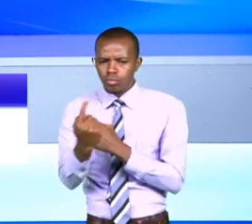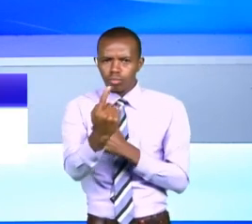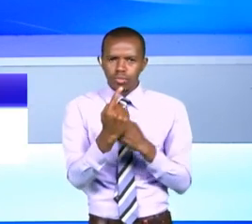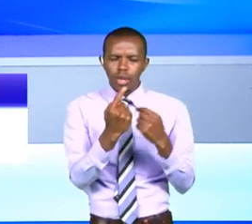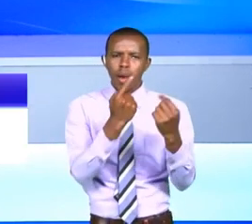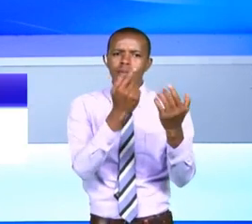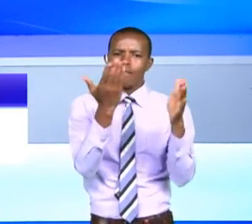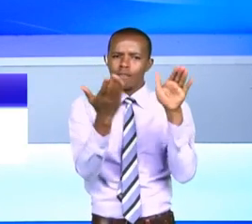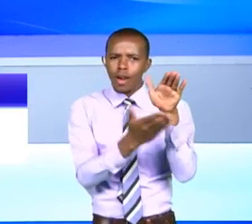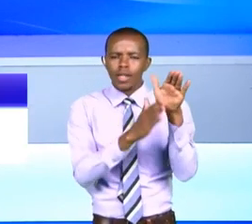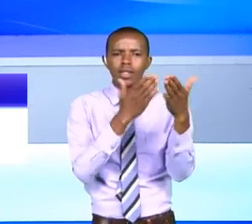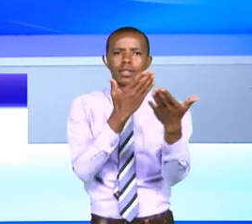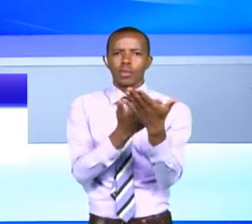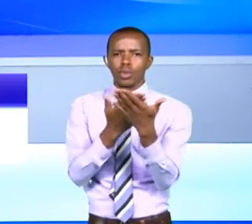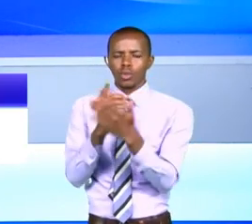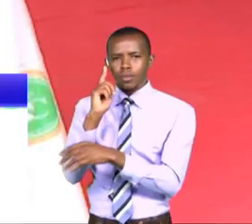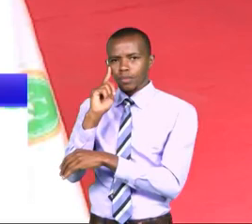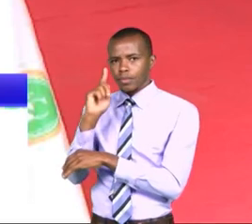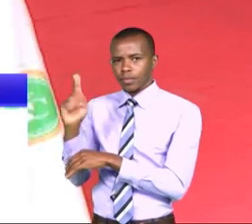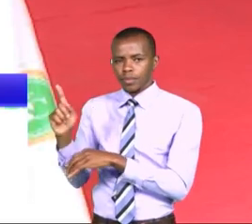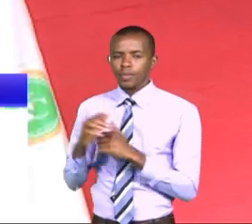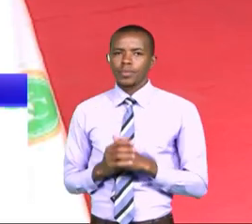Caroline Suma with that report.